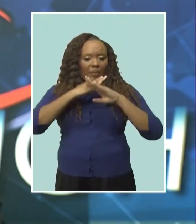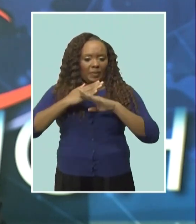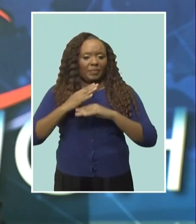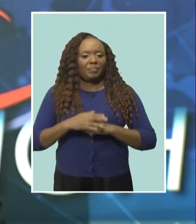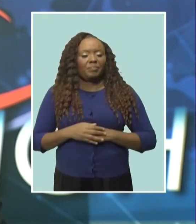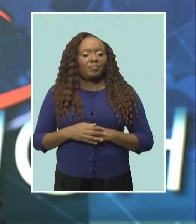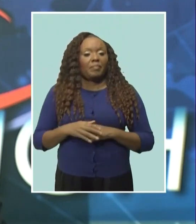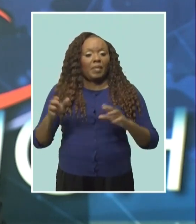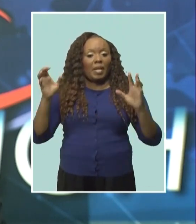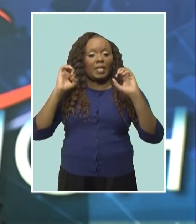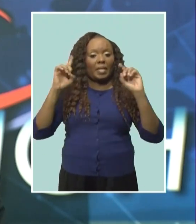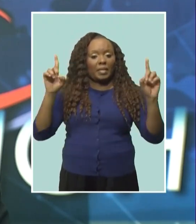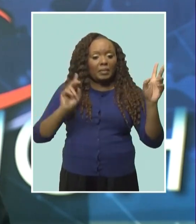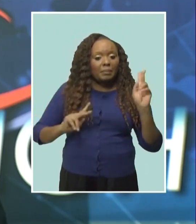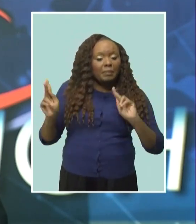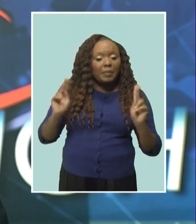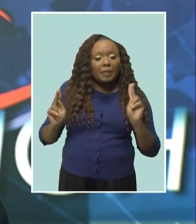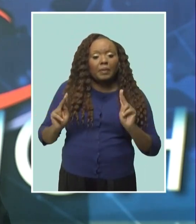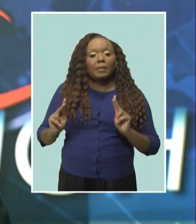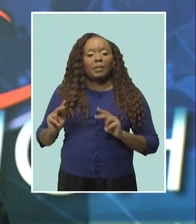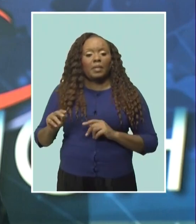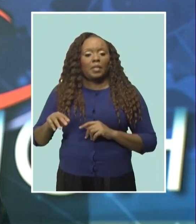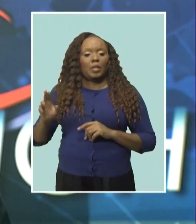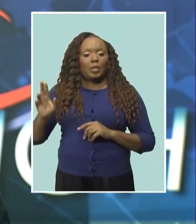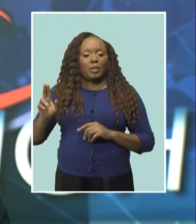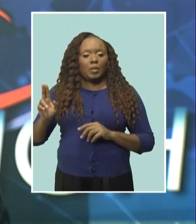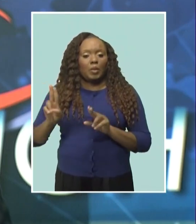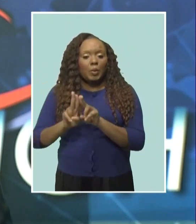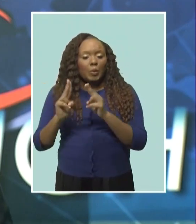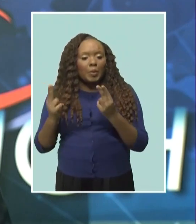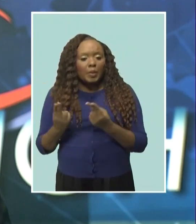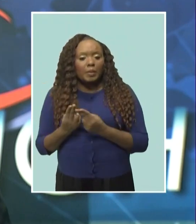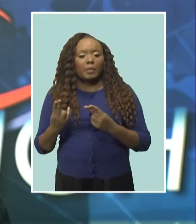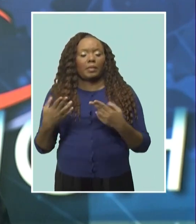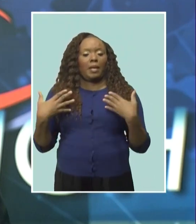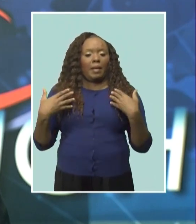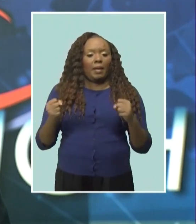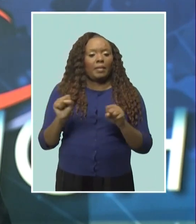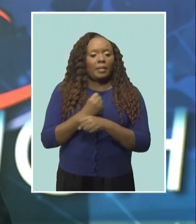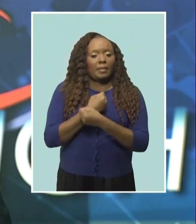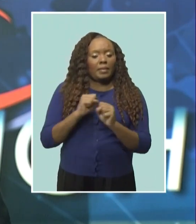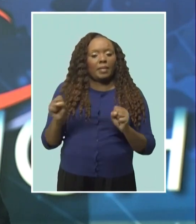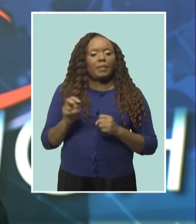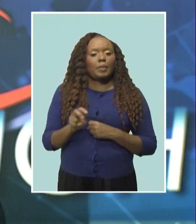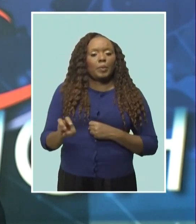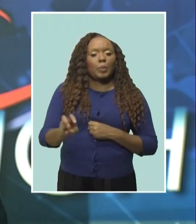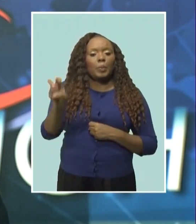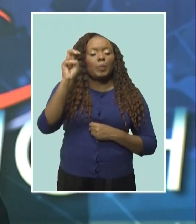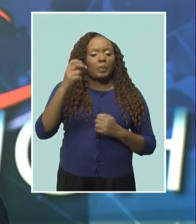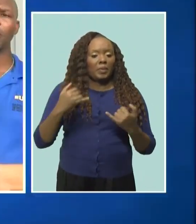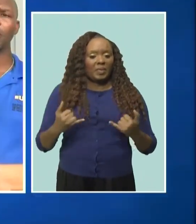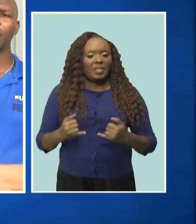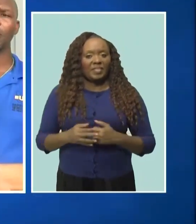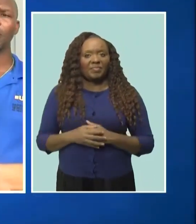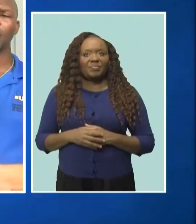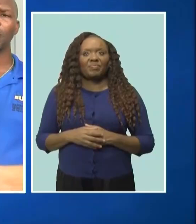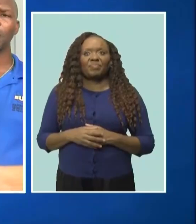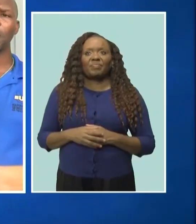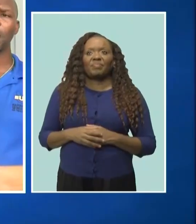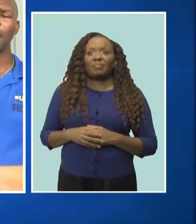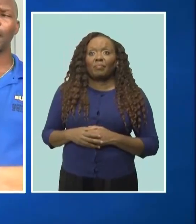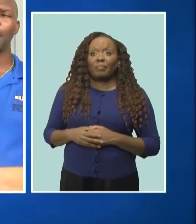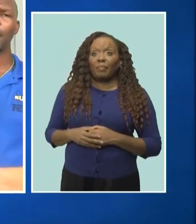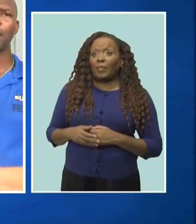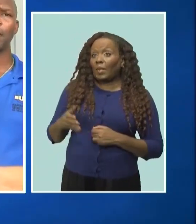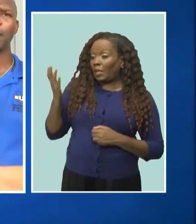with education officials, members of the Barbados Union of Teachers, and the Health and Safety Committee. As you can see, the work